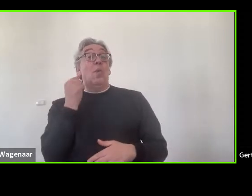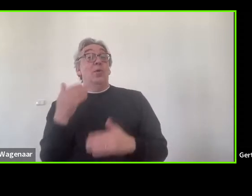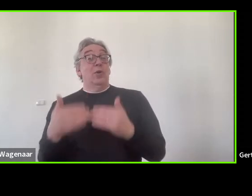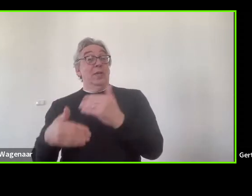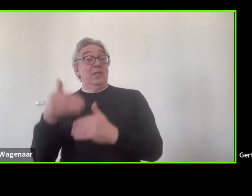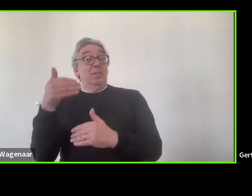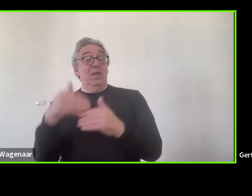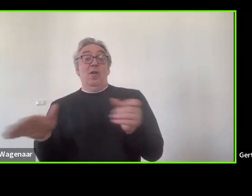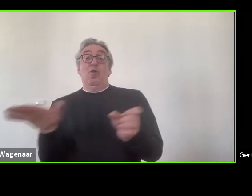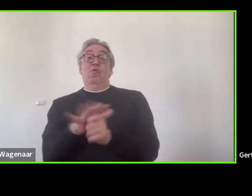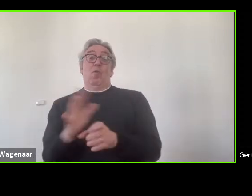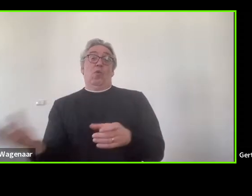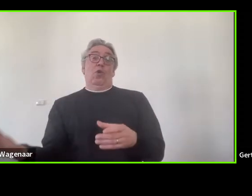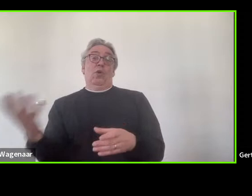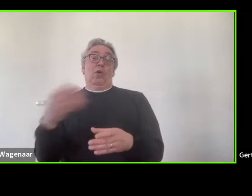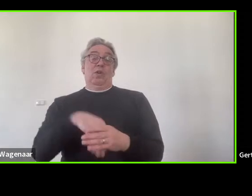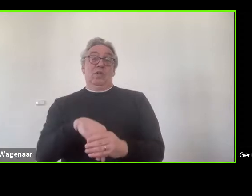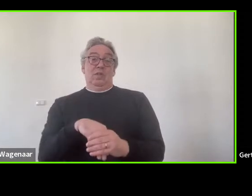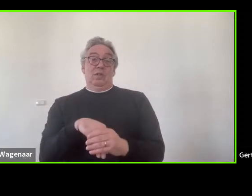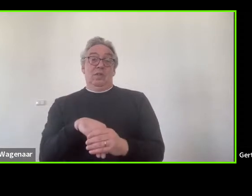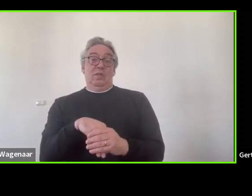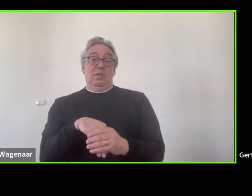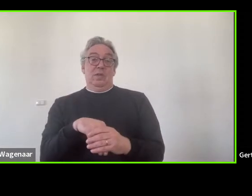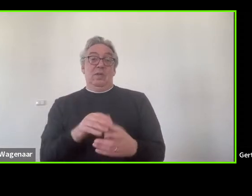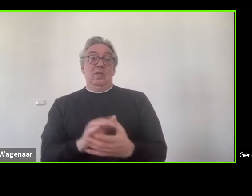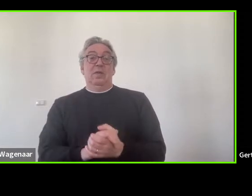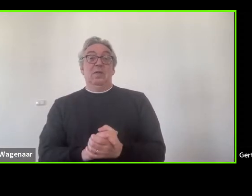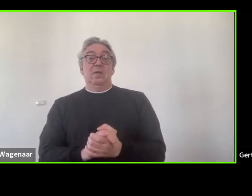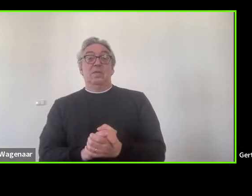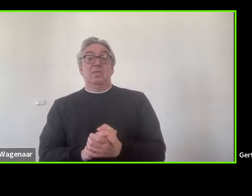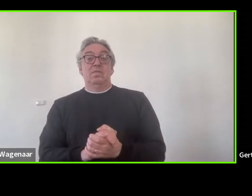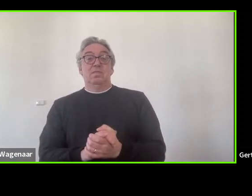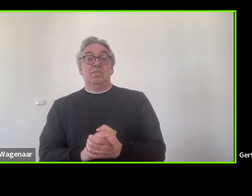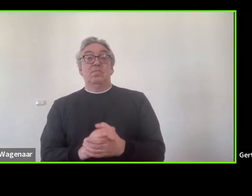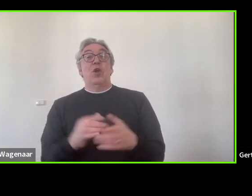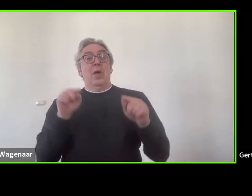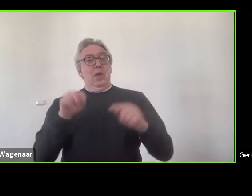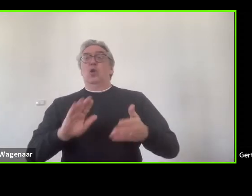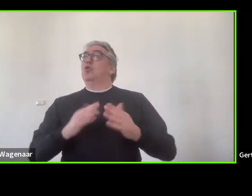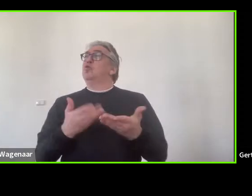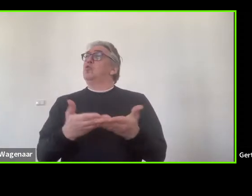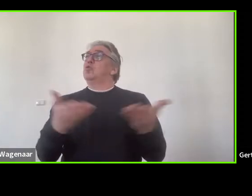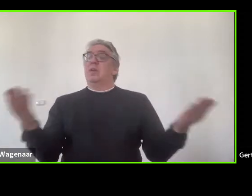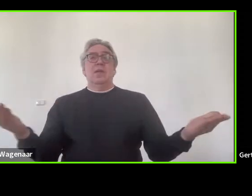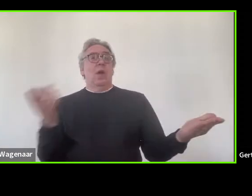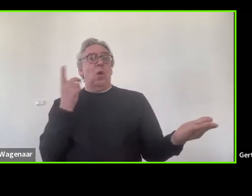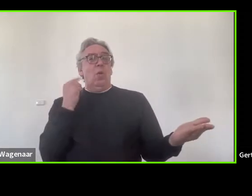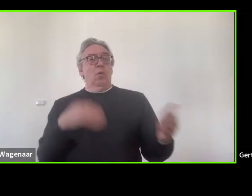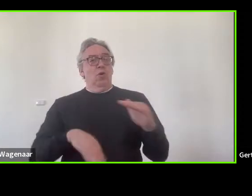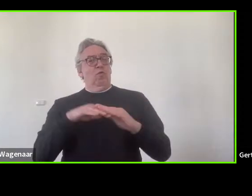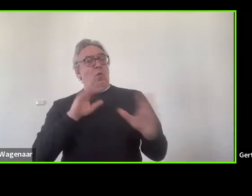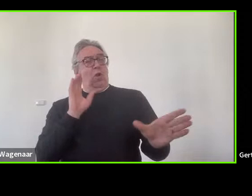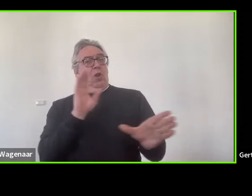including those with disabilities in our societies. Across the